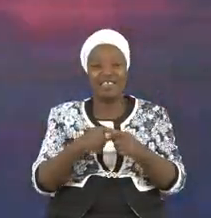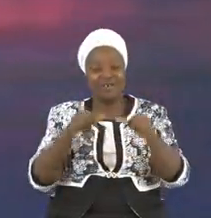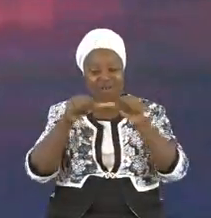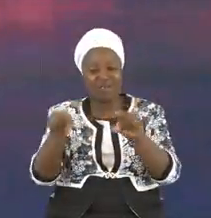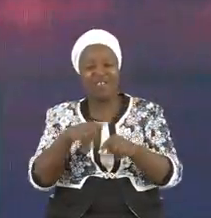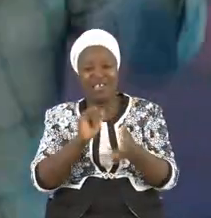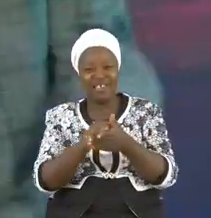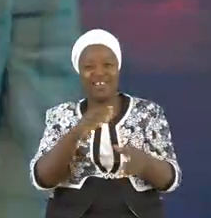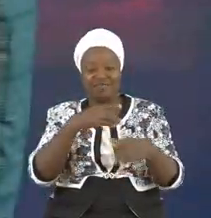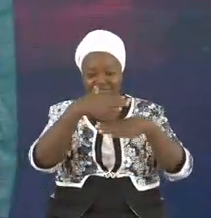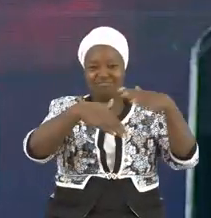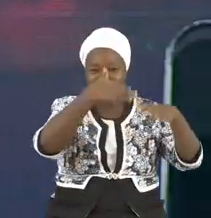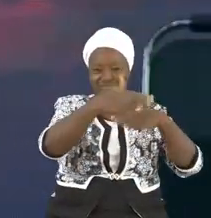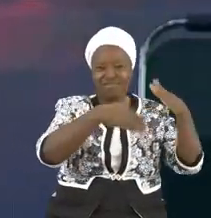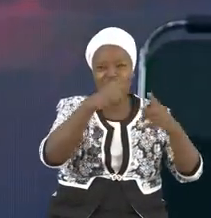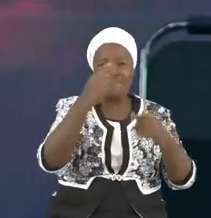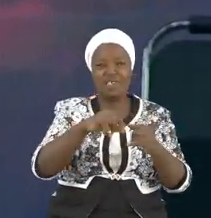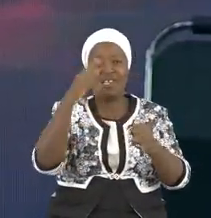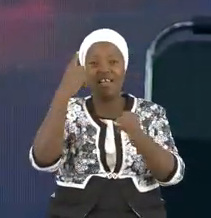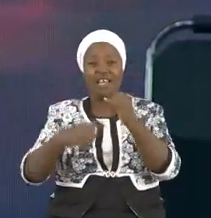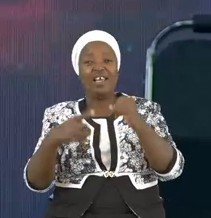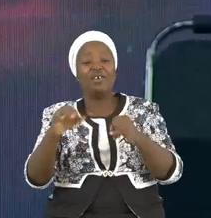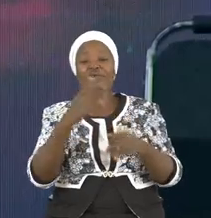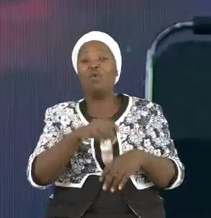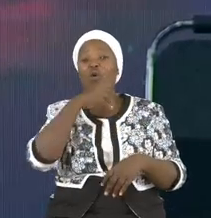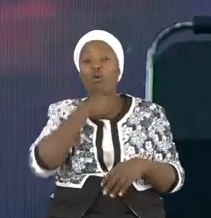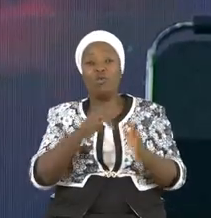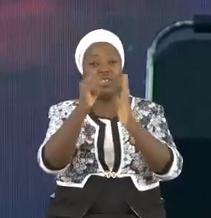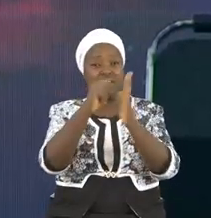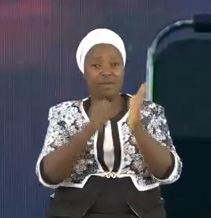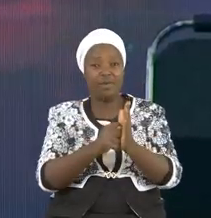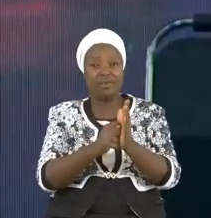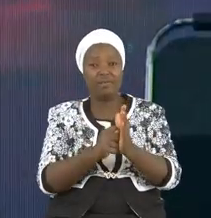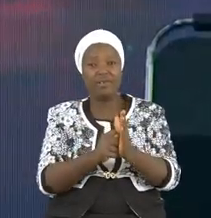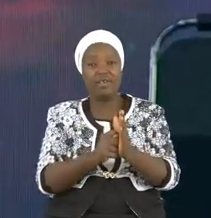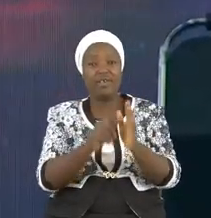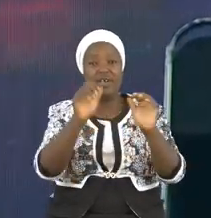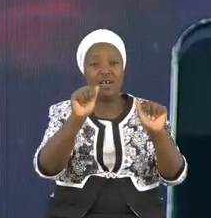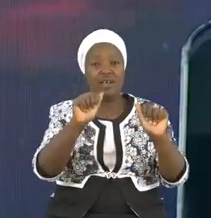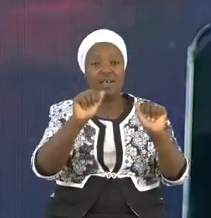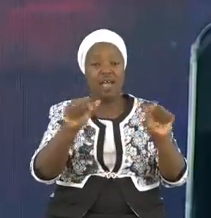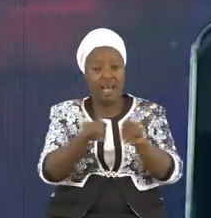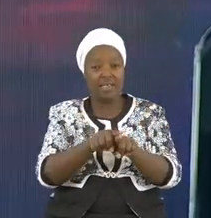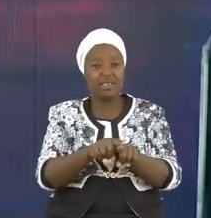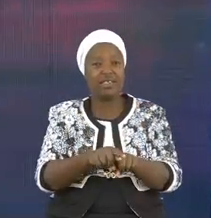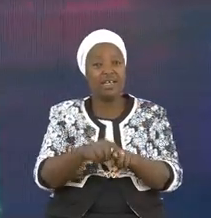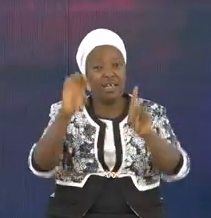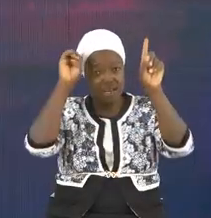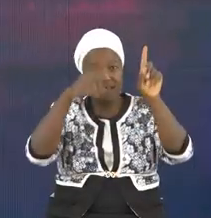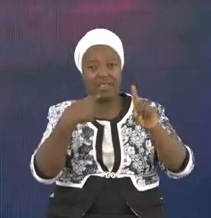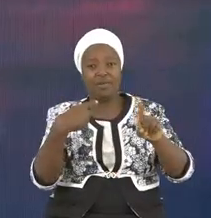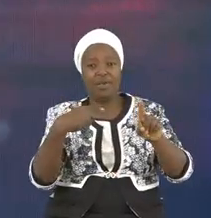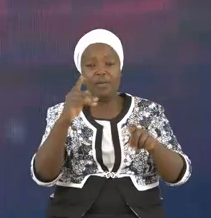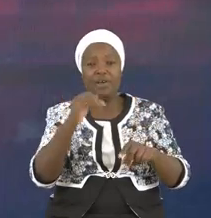till the end of the old covenant. As he spake by the mouth of his holy